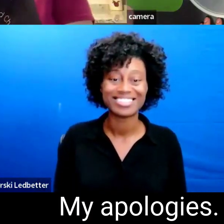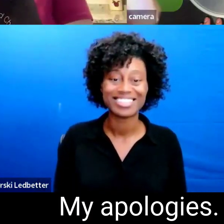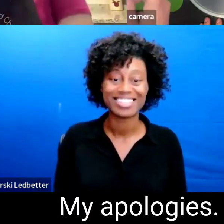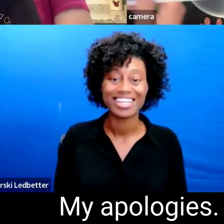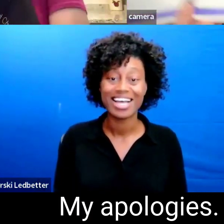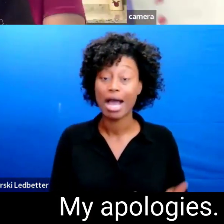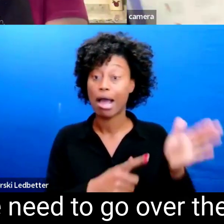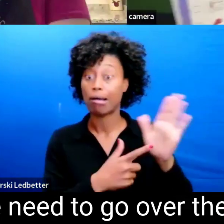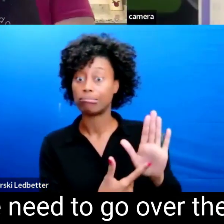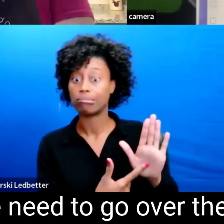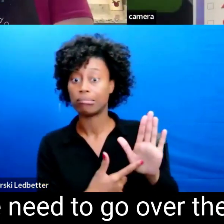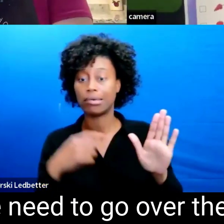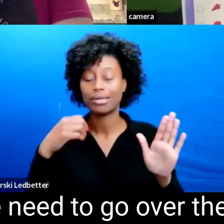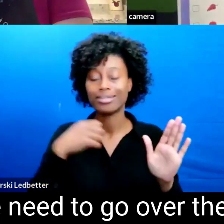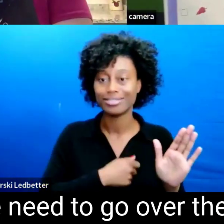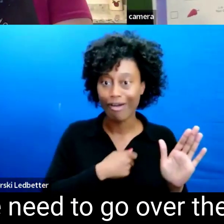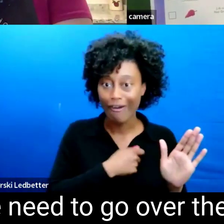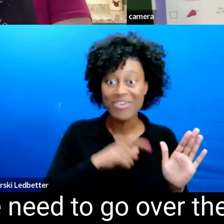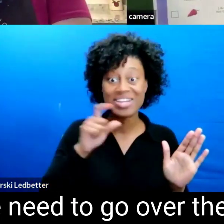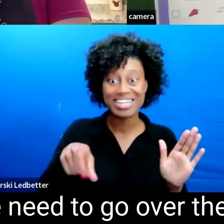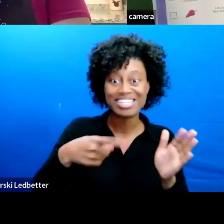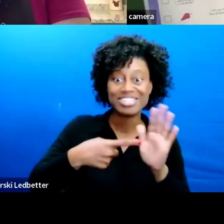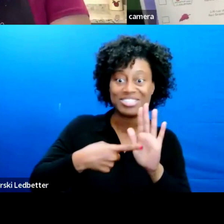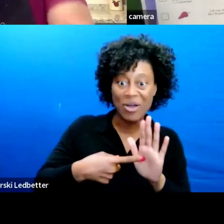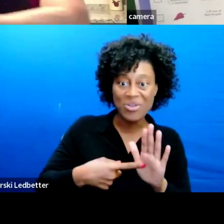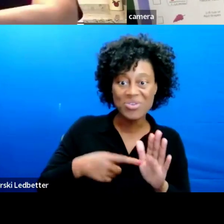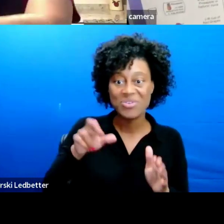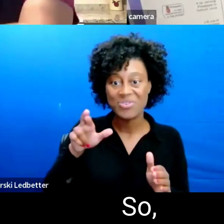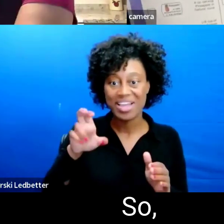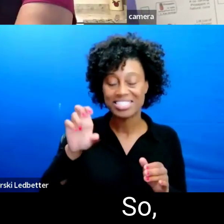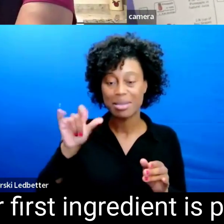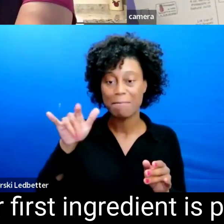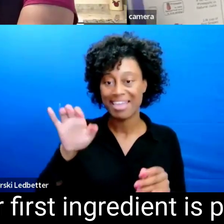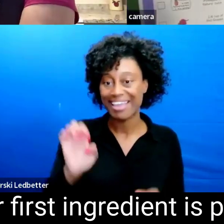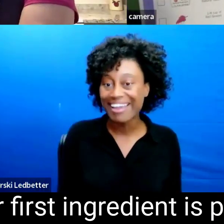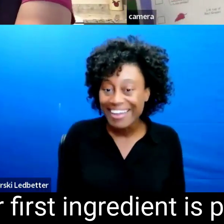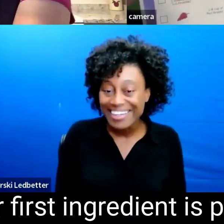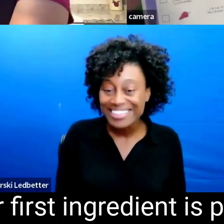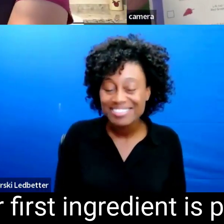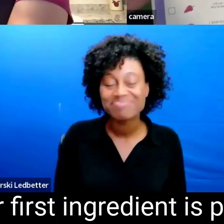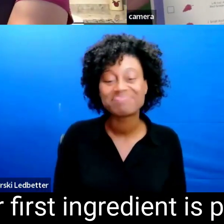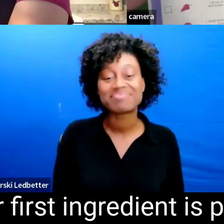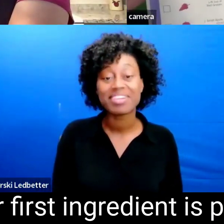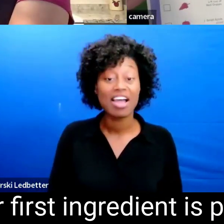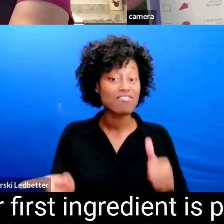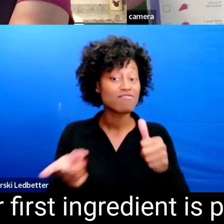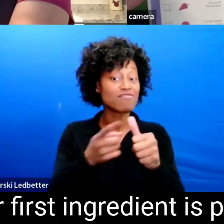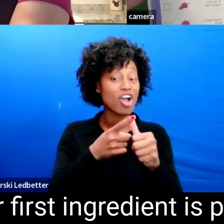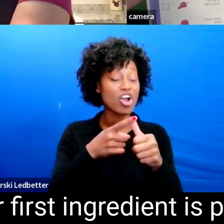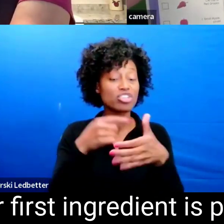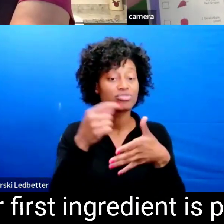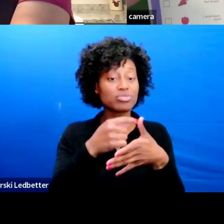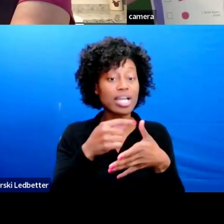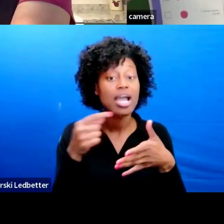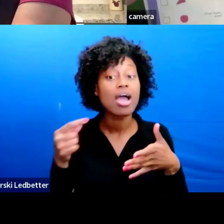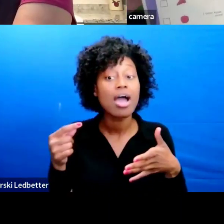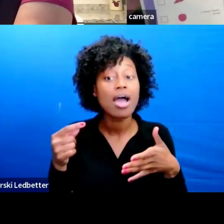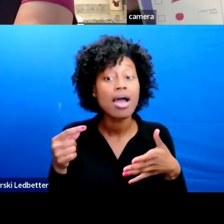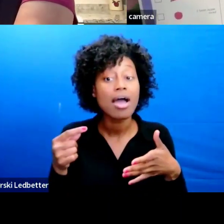my apologies. We need to go over the recipe. So our first ingredient is